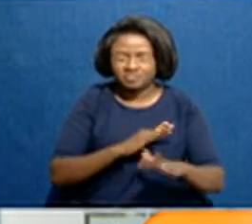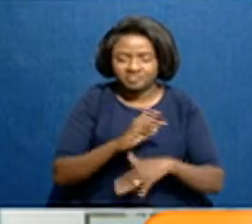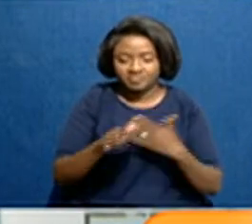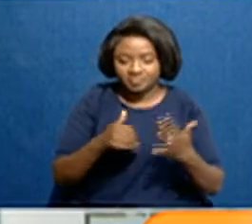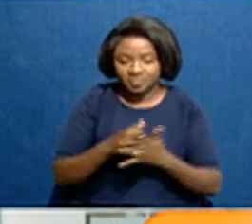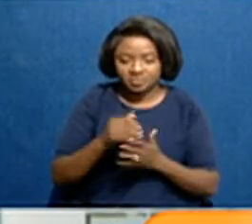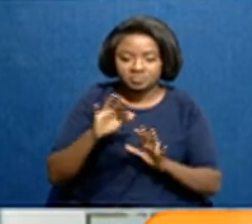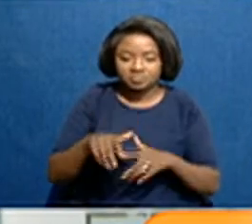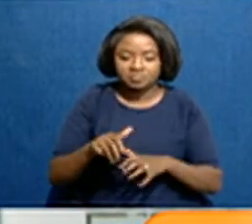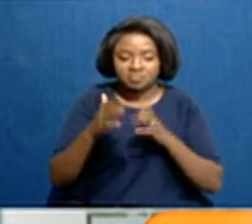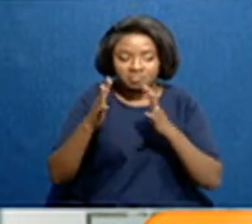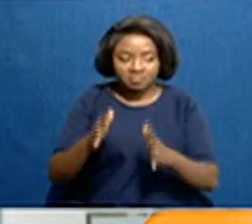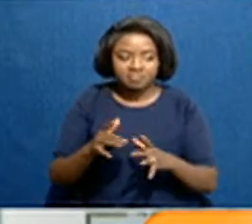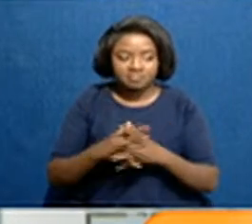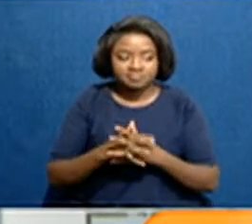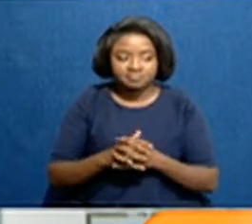Kenya